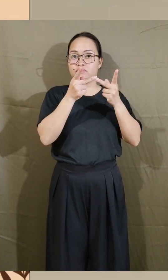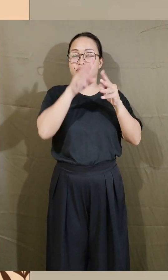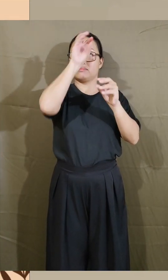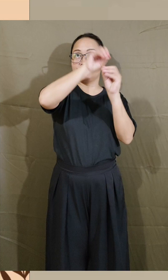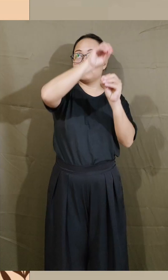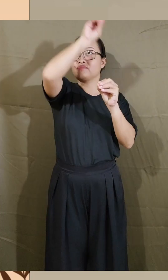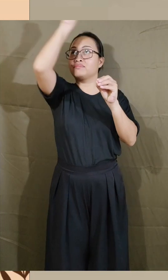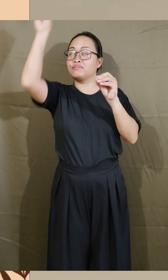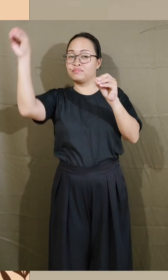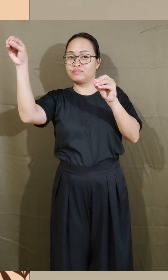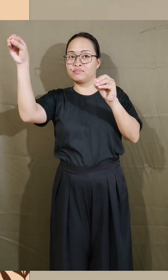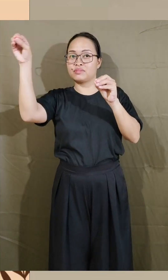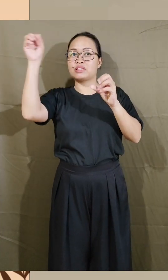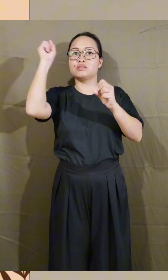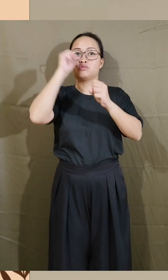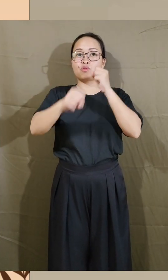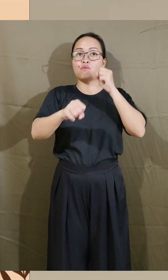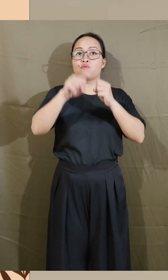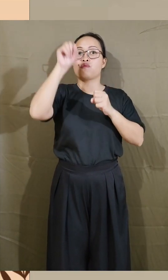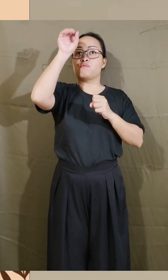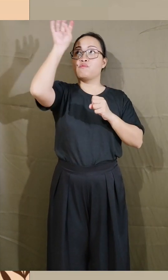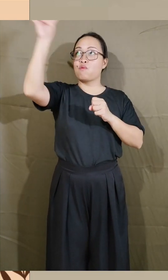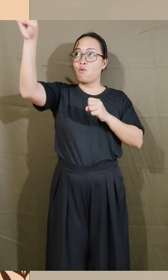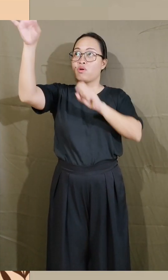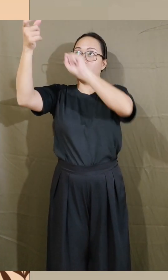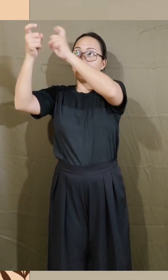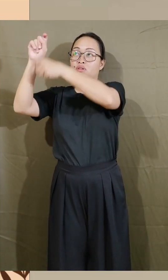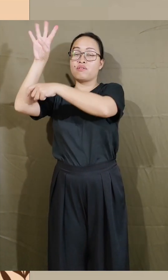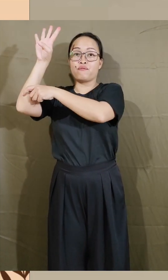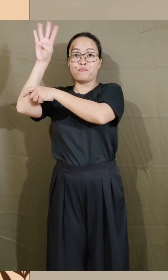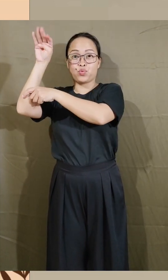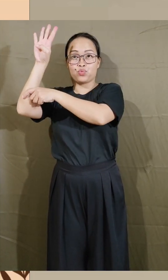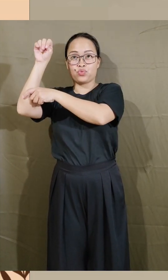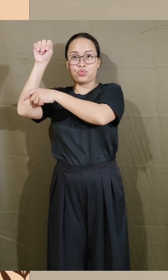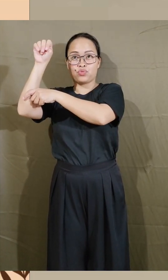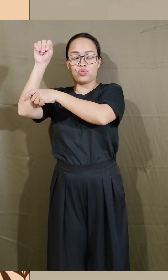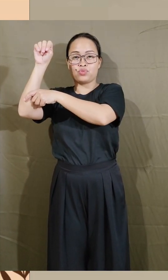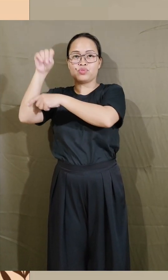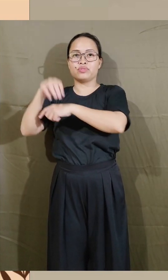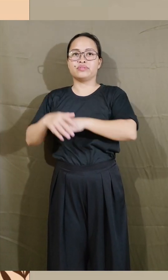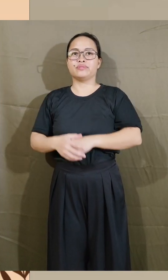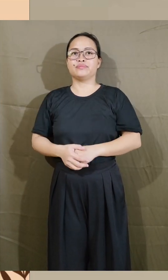So 4 becomes 14 and